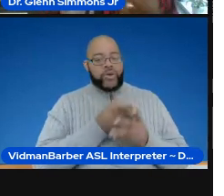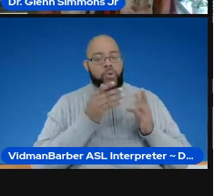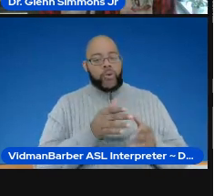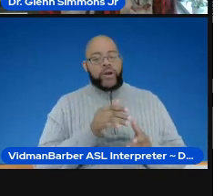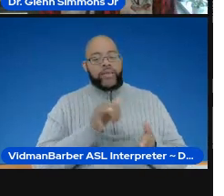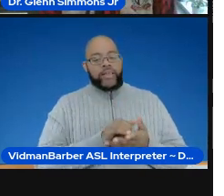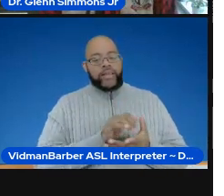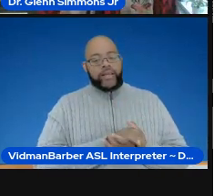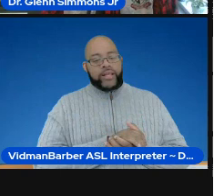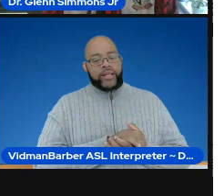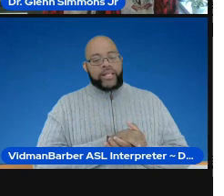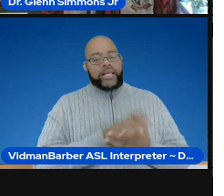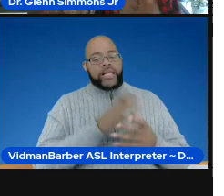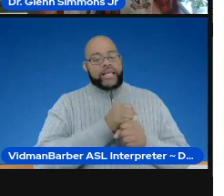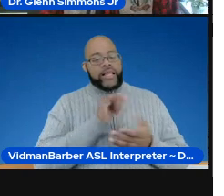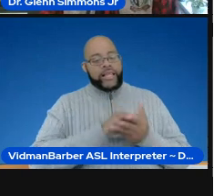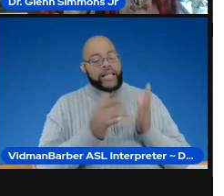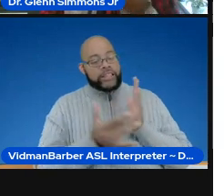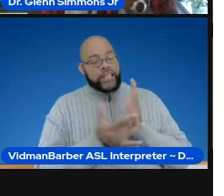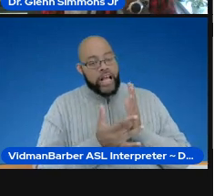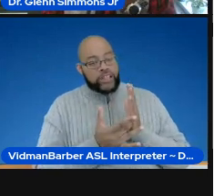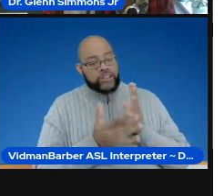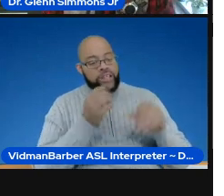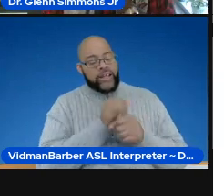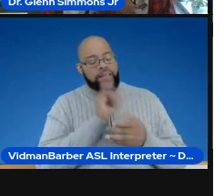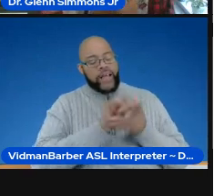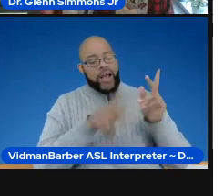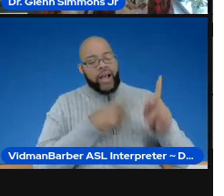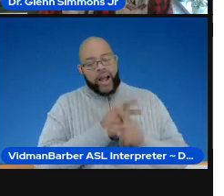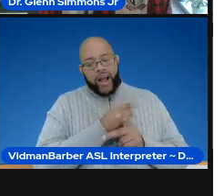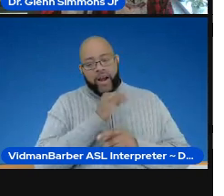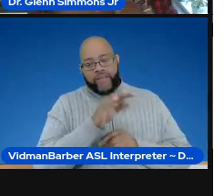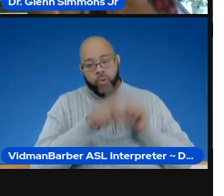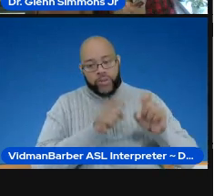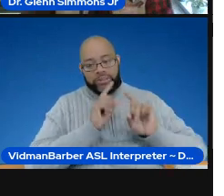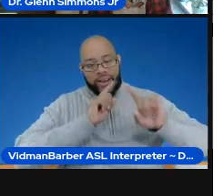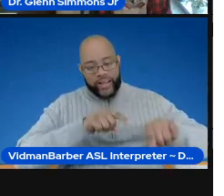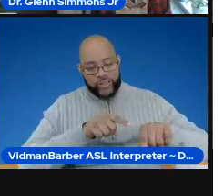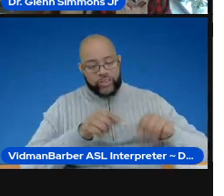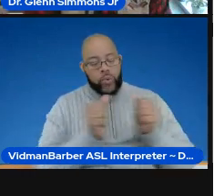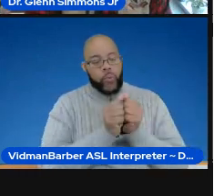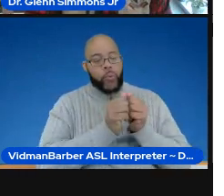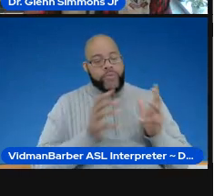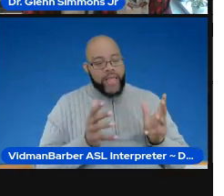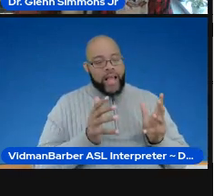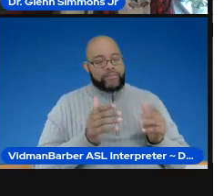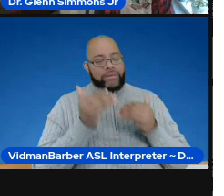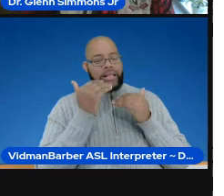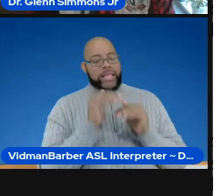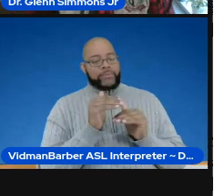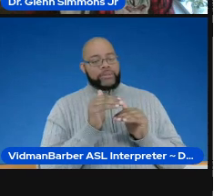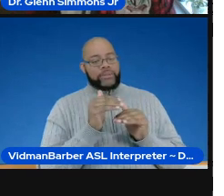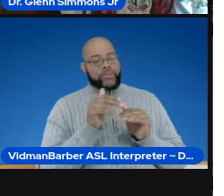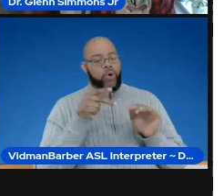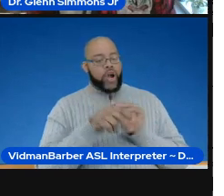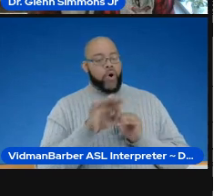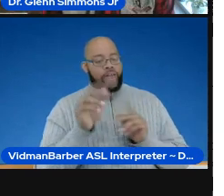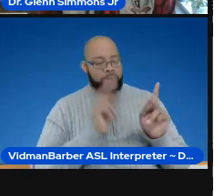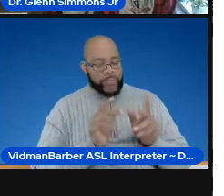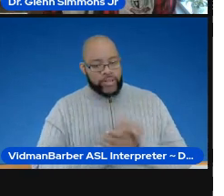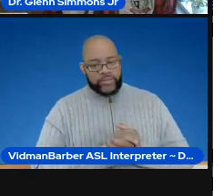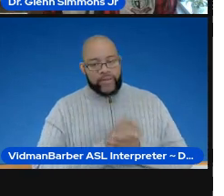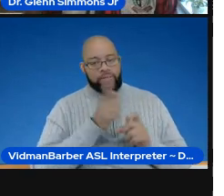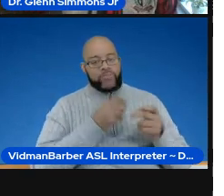of getting this technology, getting these types of questions answered without limiting or cutting off people from